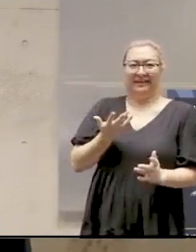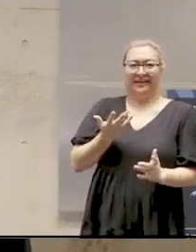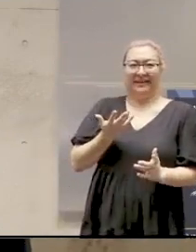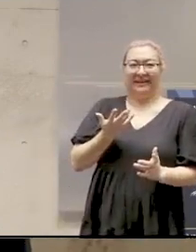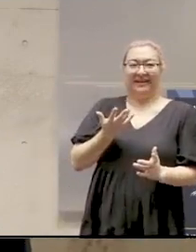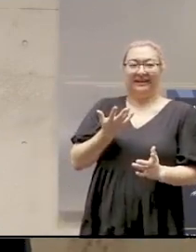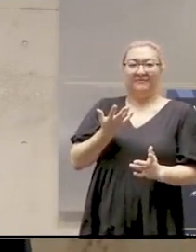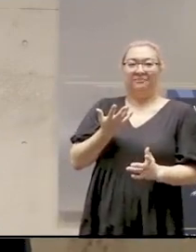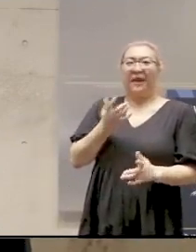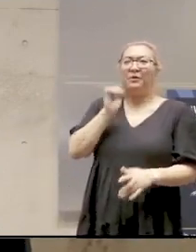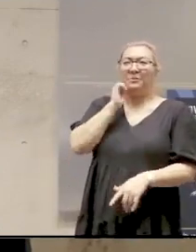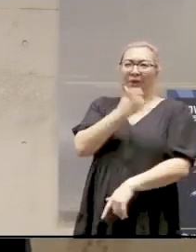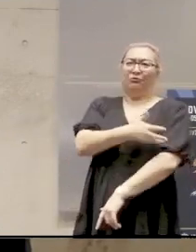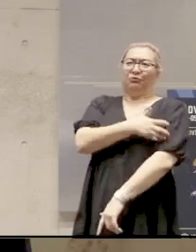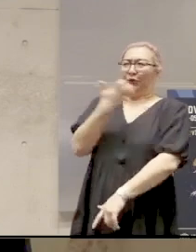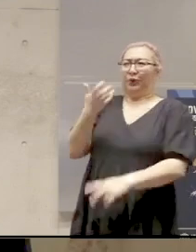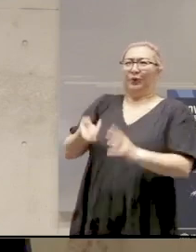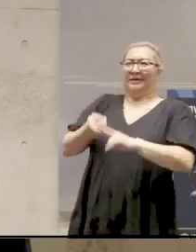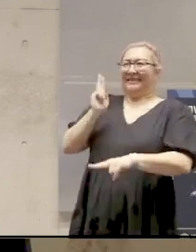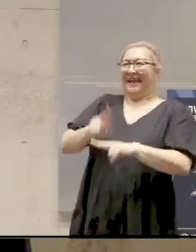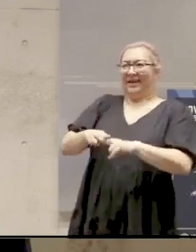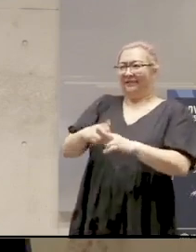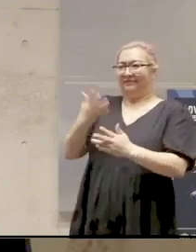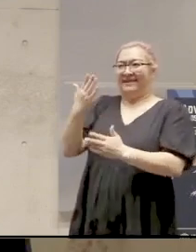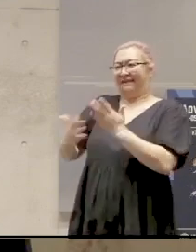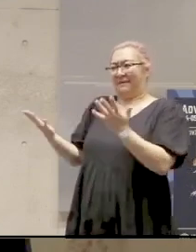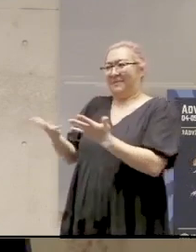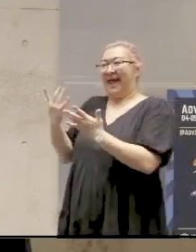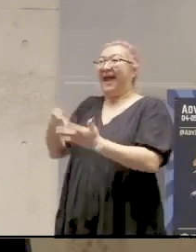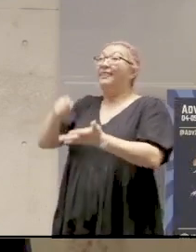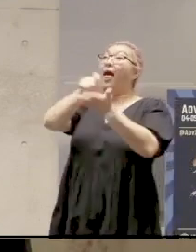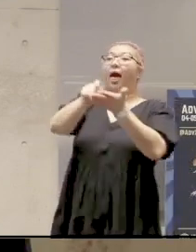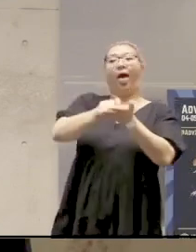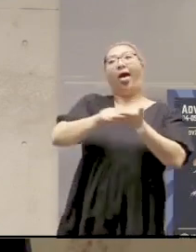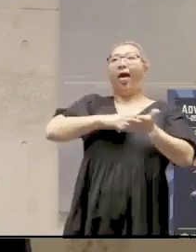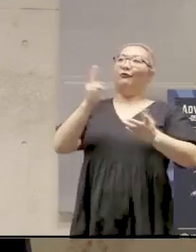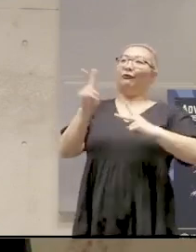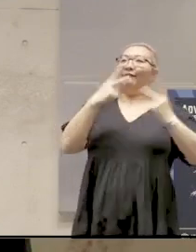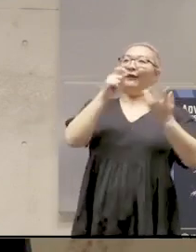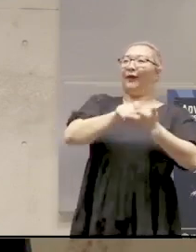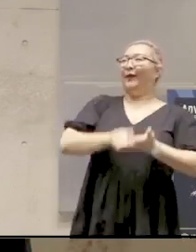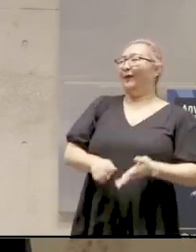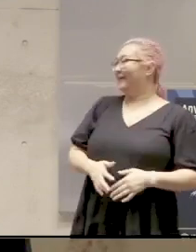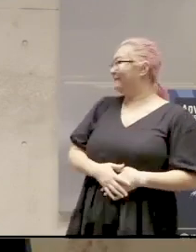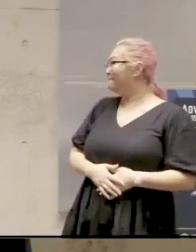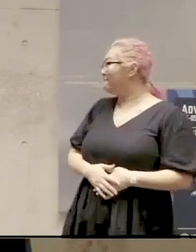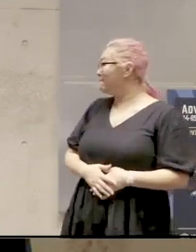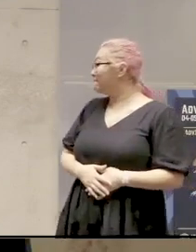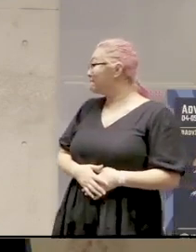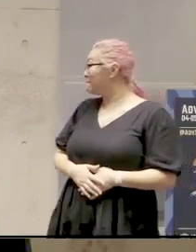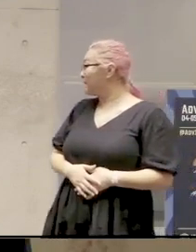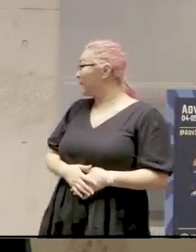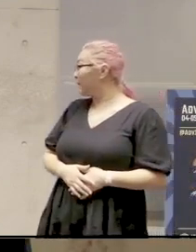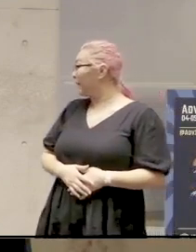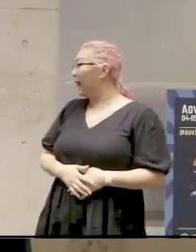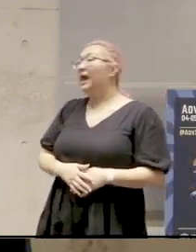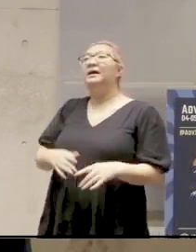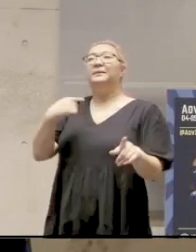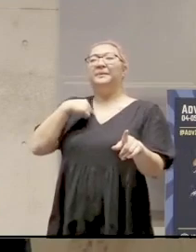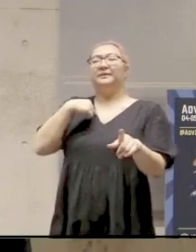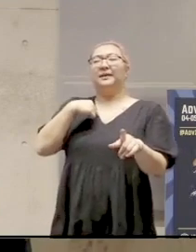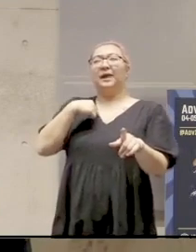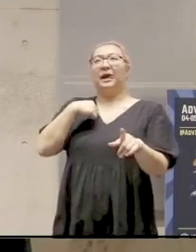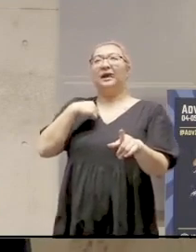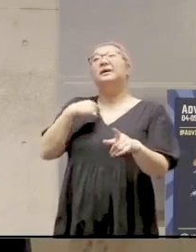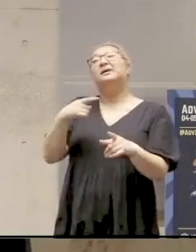To not only not play it and then write a bad review, but Before I Forget had a 1-star review on Steam, because